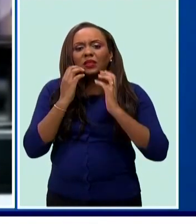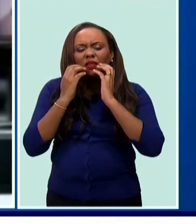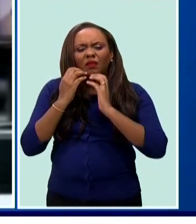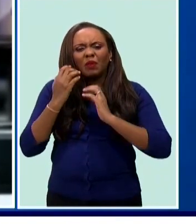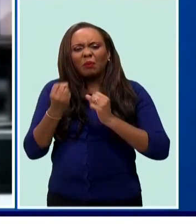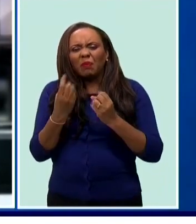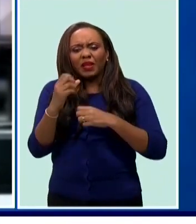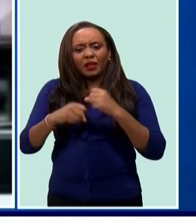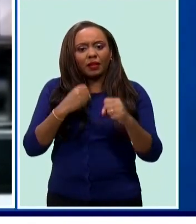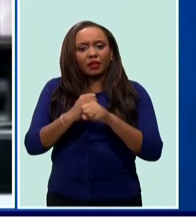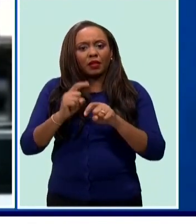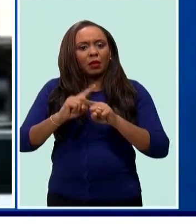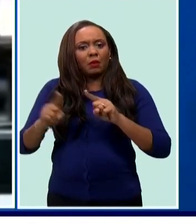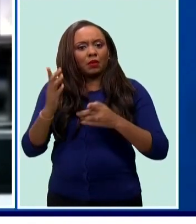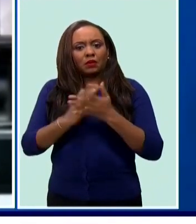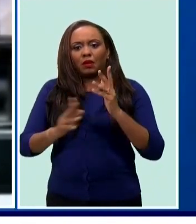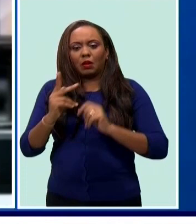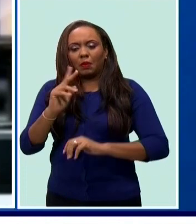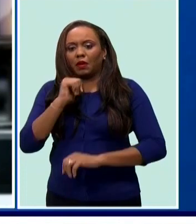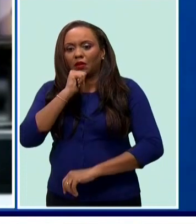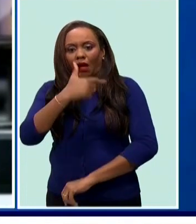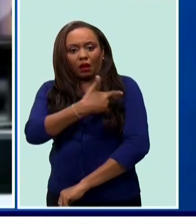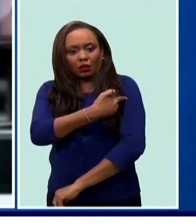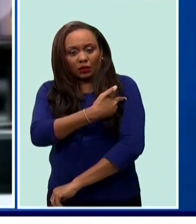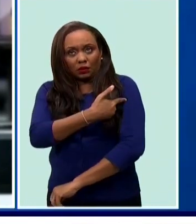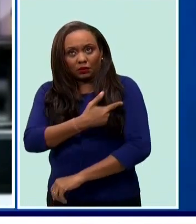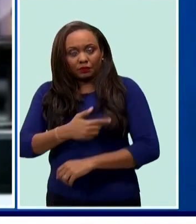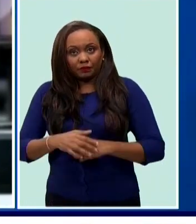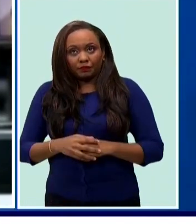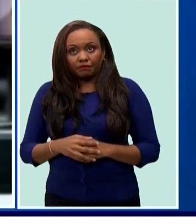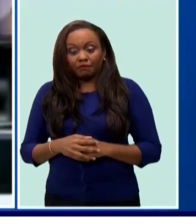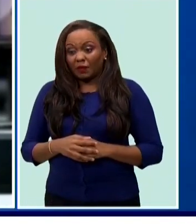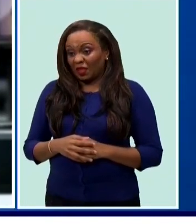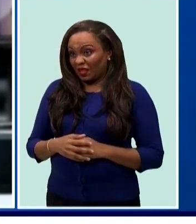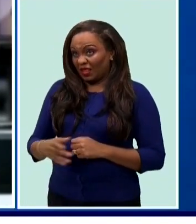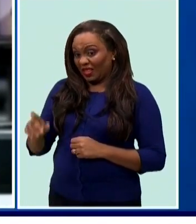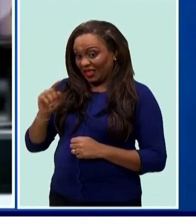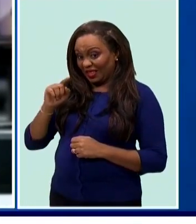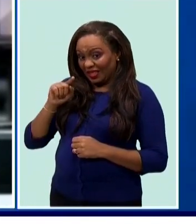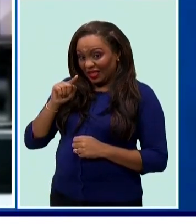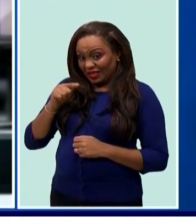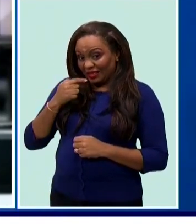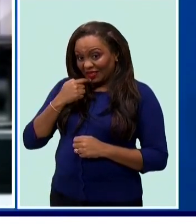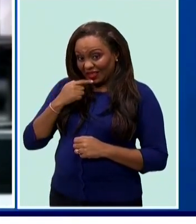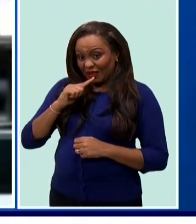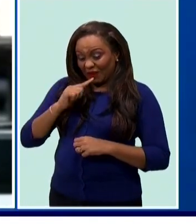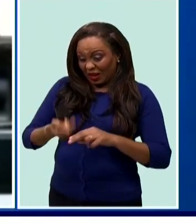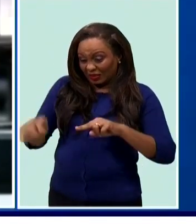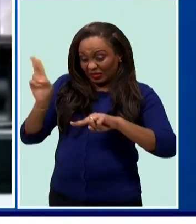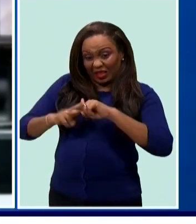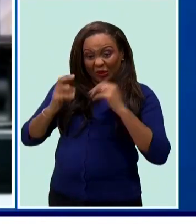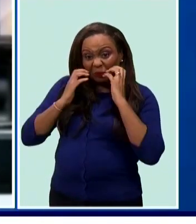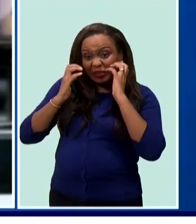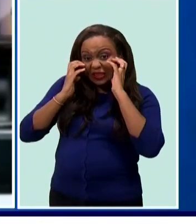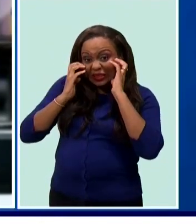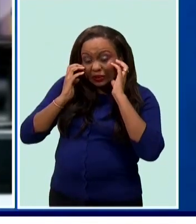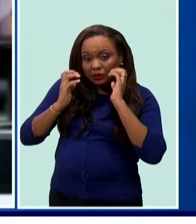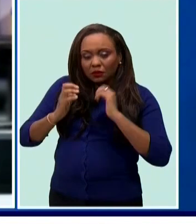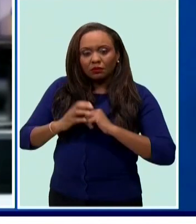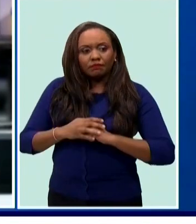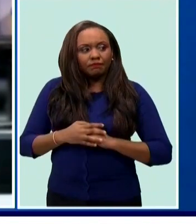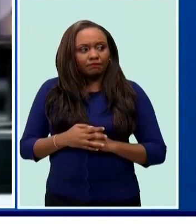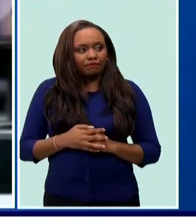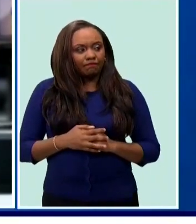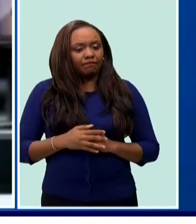immunization is putting us at risk. So, Shane, did he actually confirm that there is a spike in the disease globally? Well,